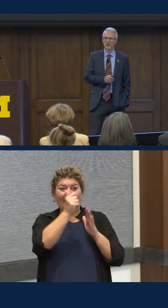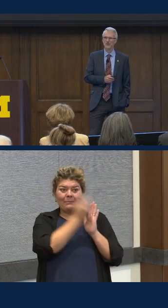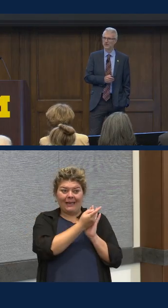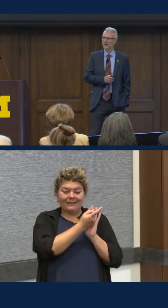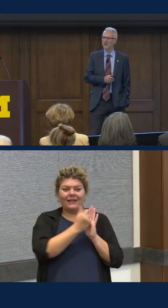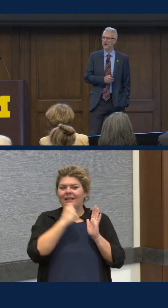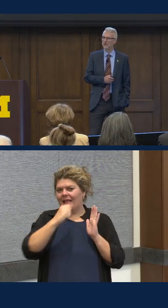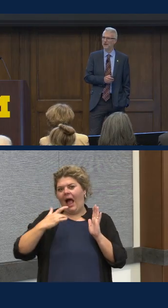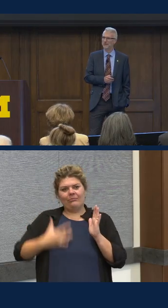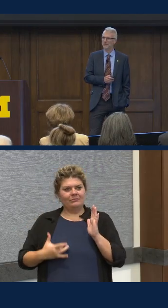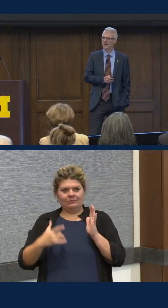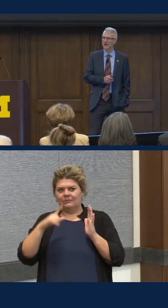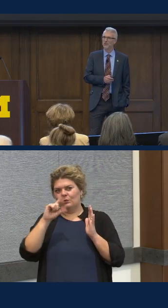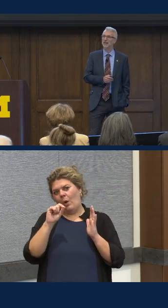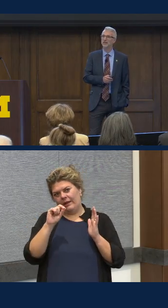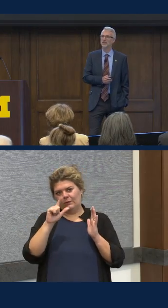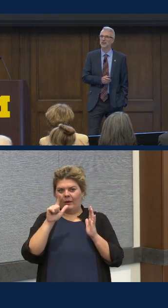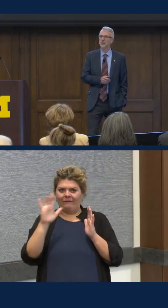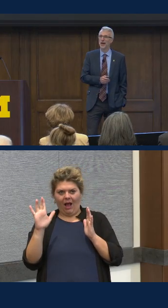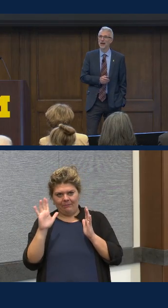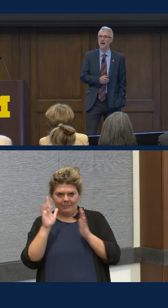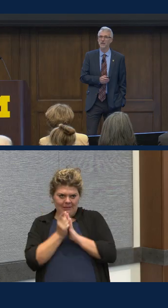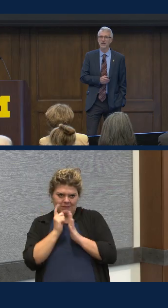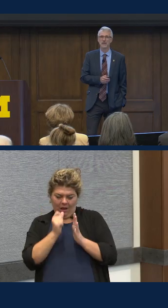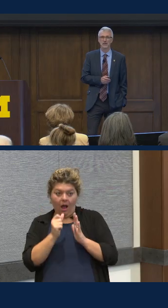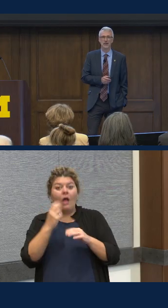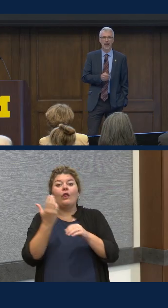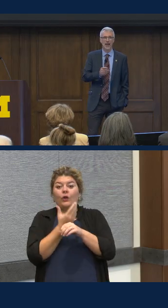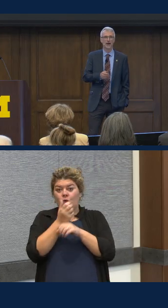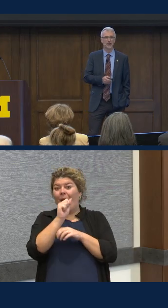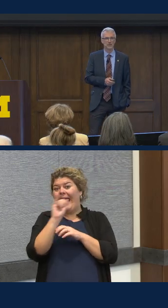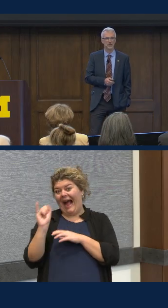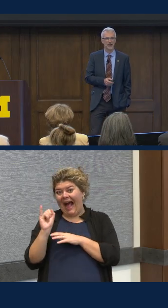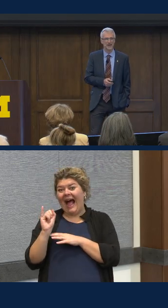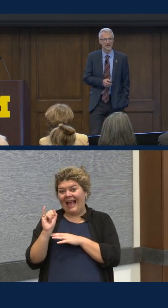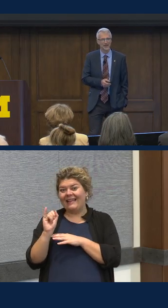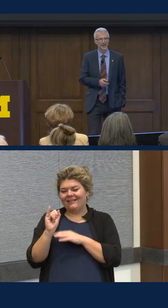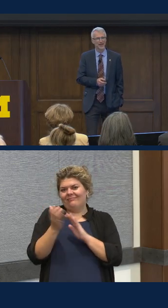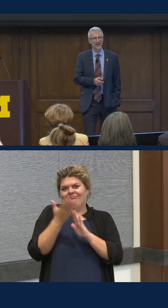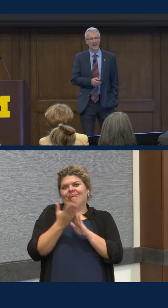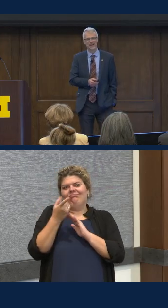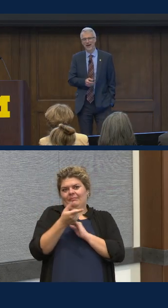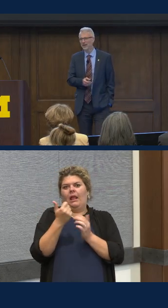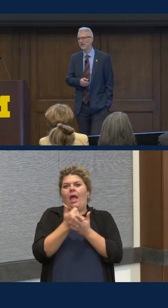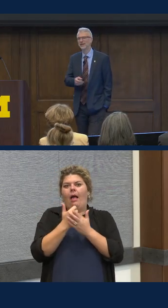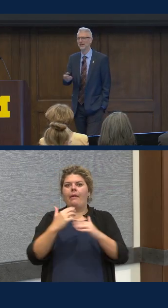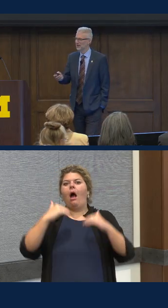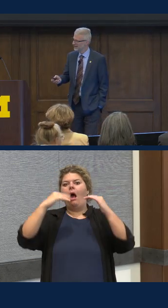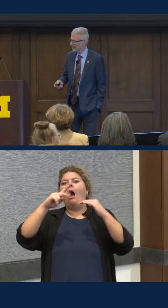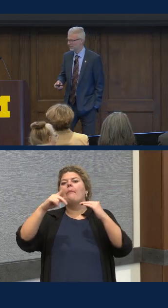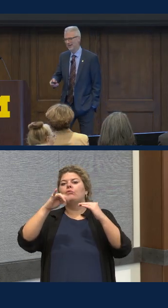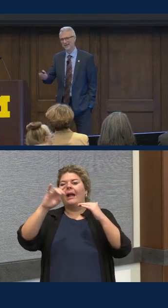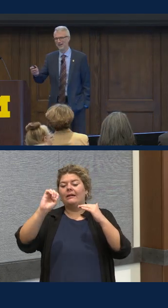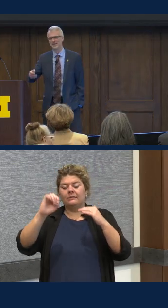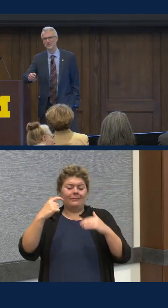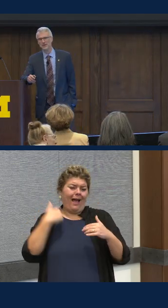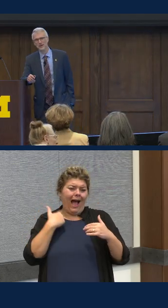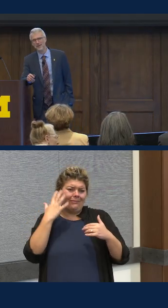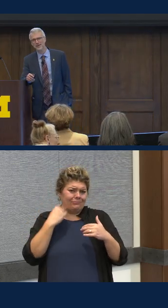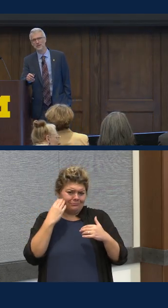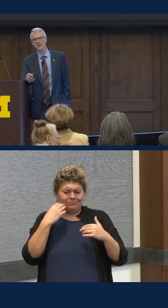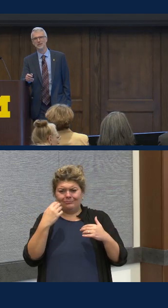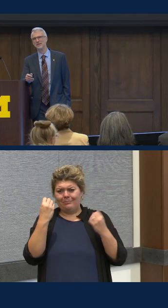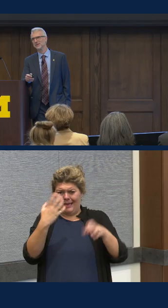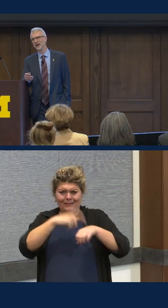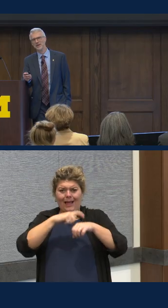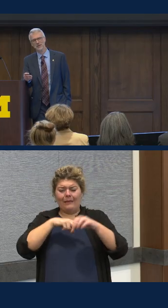of the usual 25 minutes because of the new AI feature, the AI upgrade." And I've been in the MRI scanner many times because we do it all